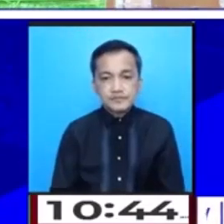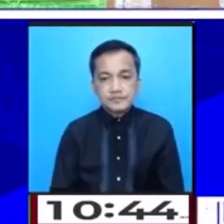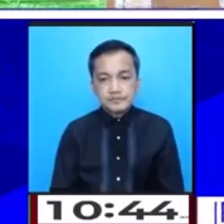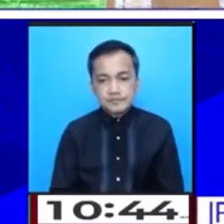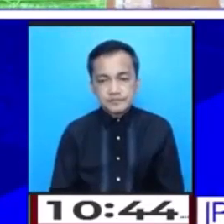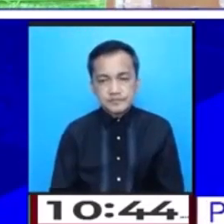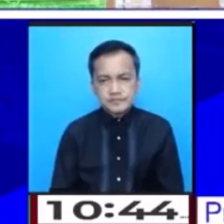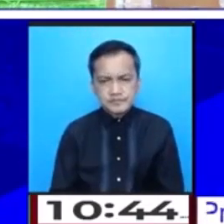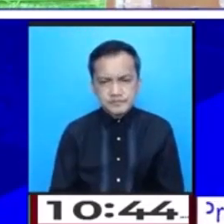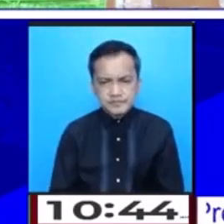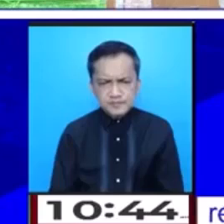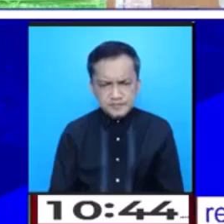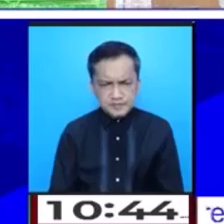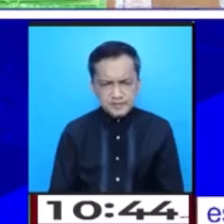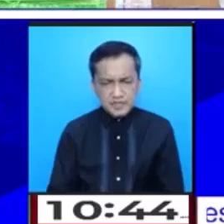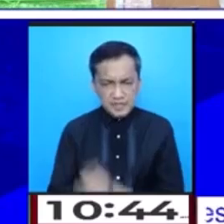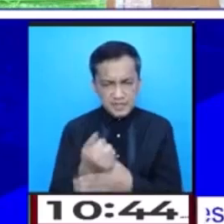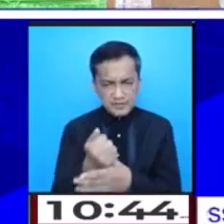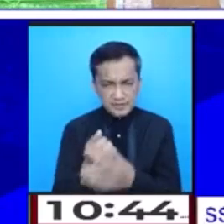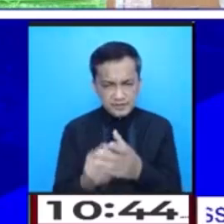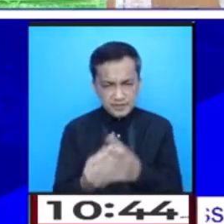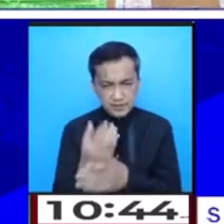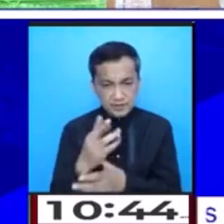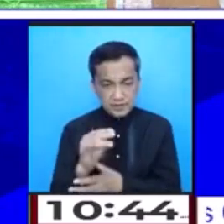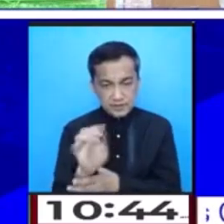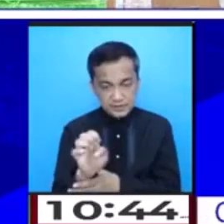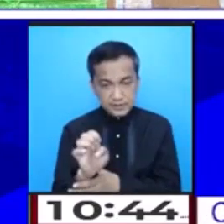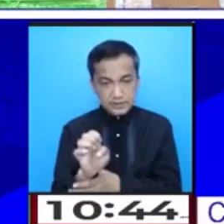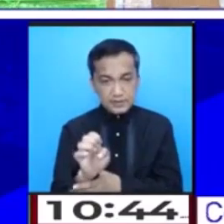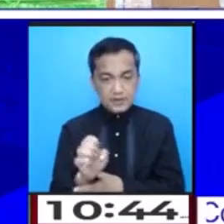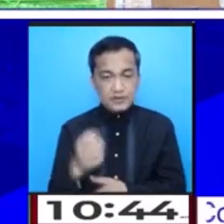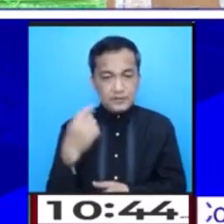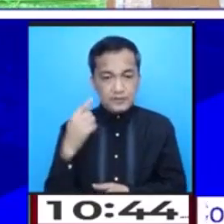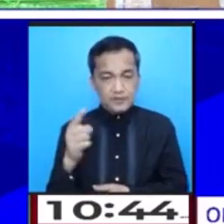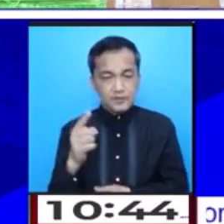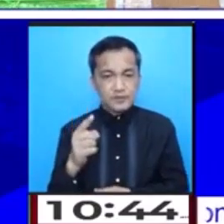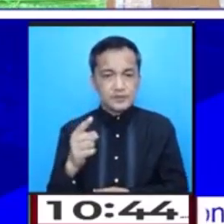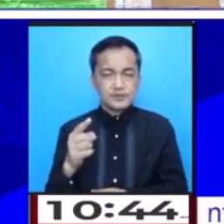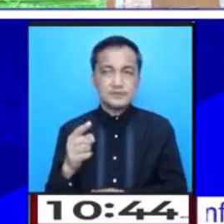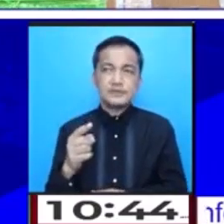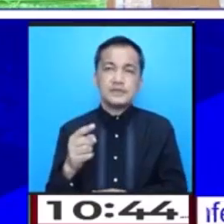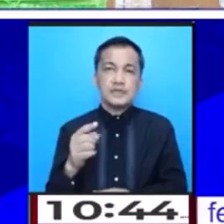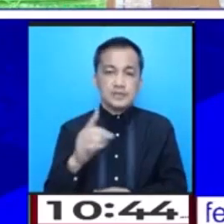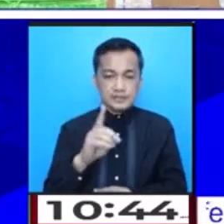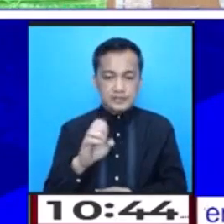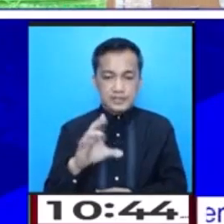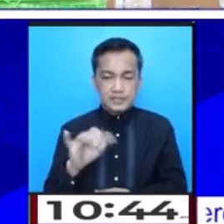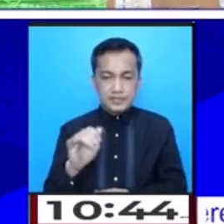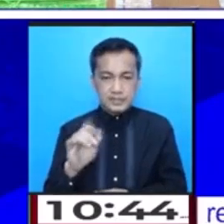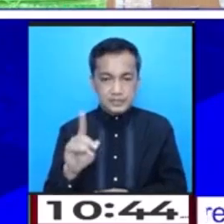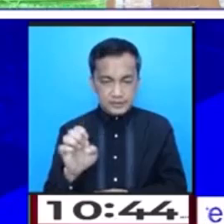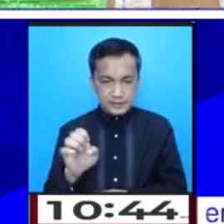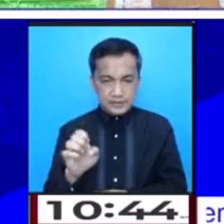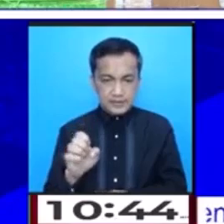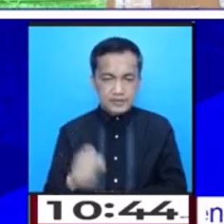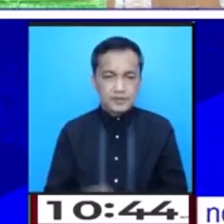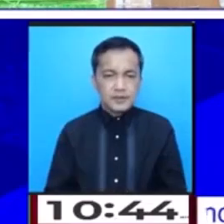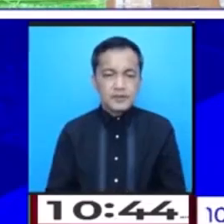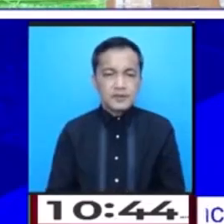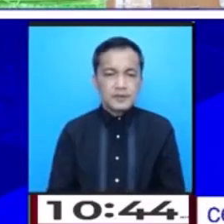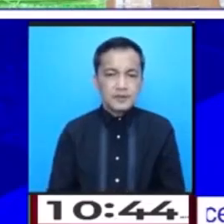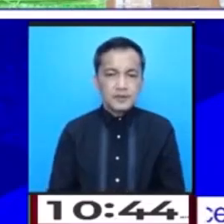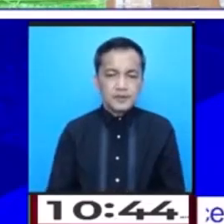the average growth rate for the decade before the pandemic was